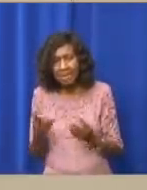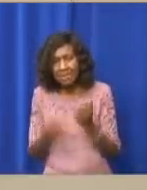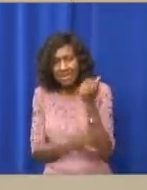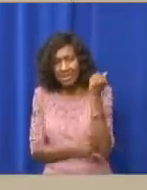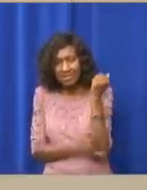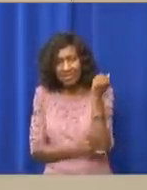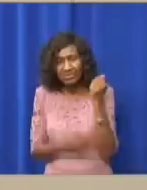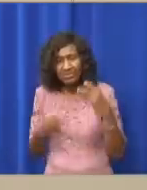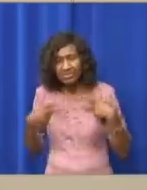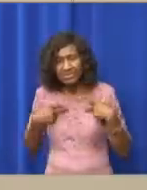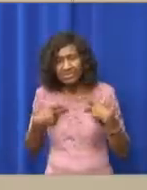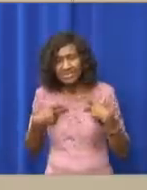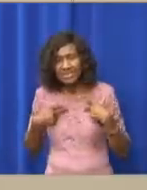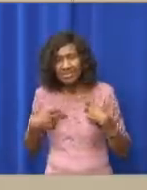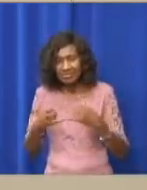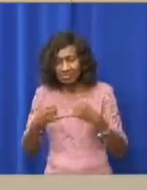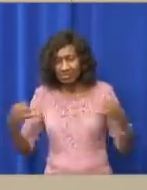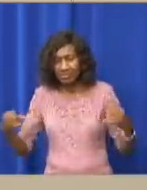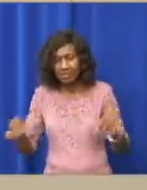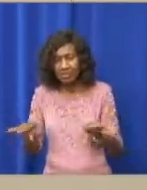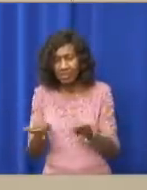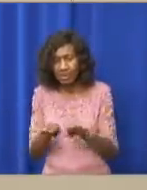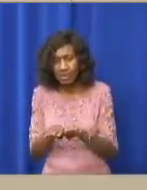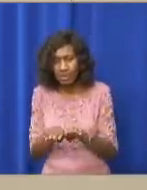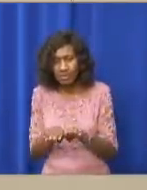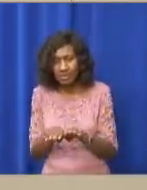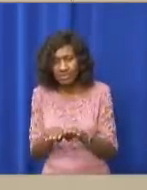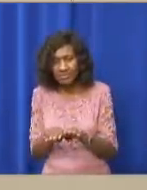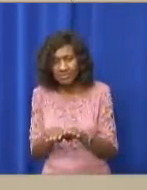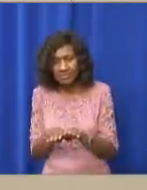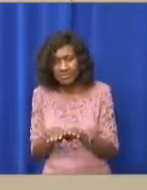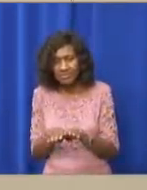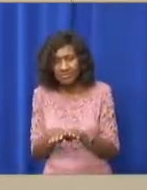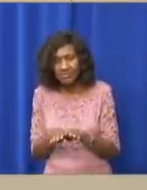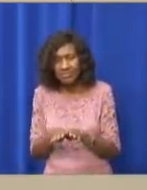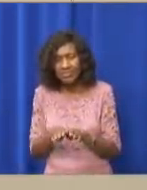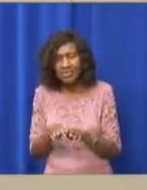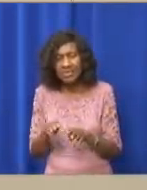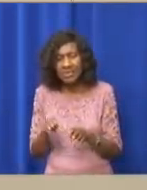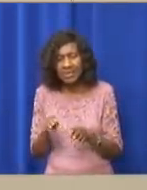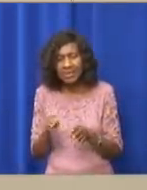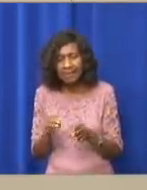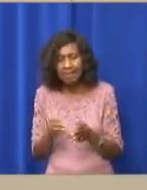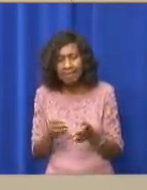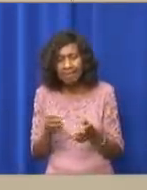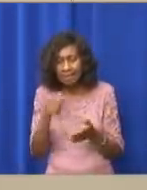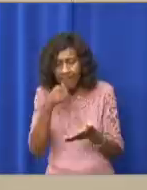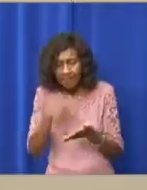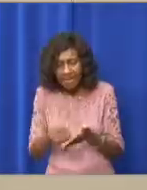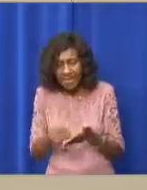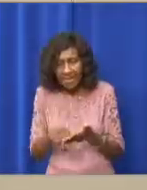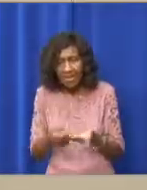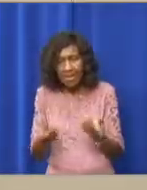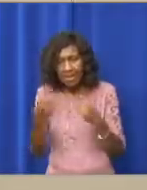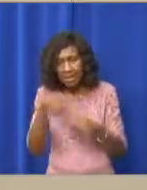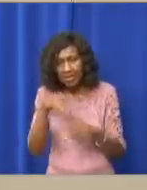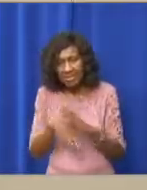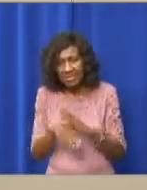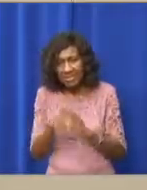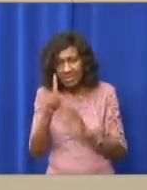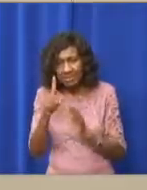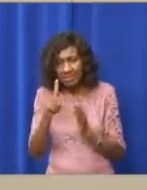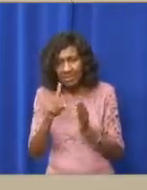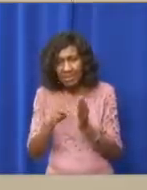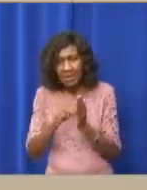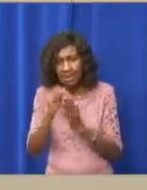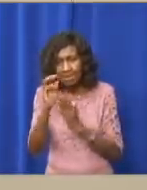have their own borders officially closed. As relates to incoming international mail service, on 1st of May 2020,